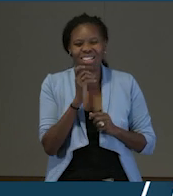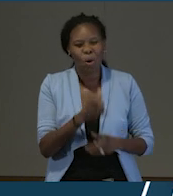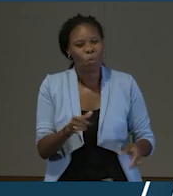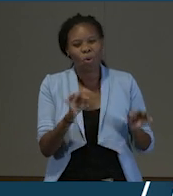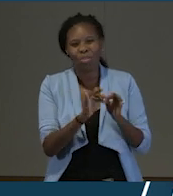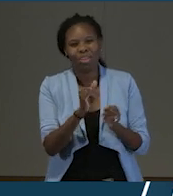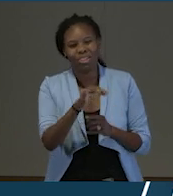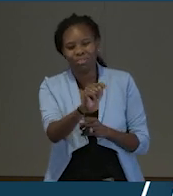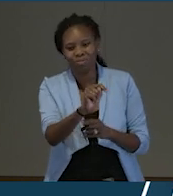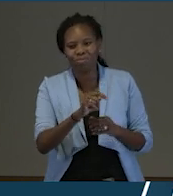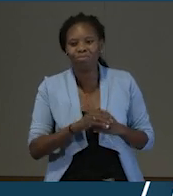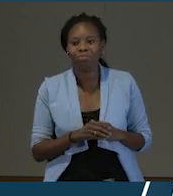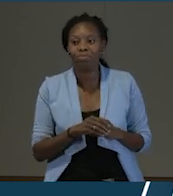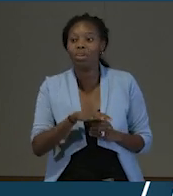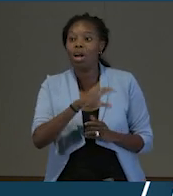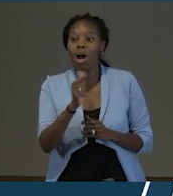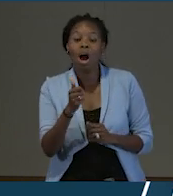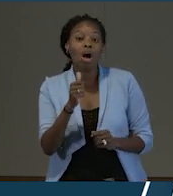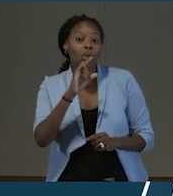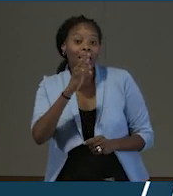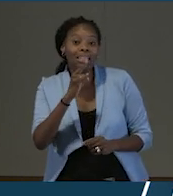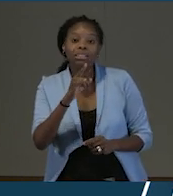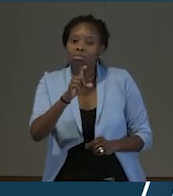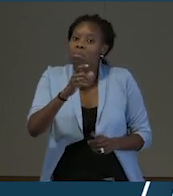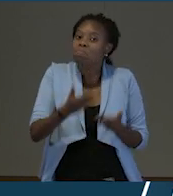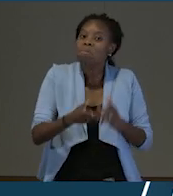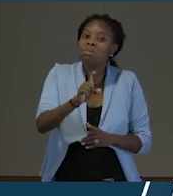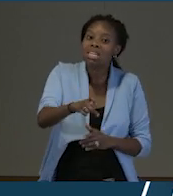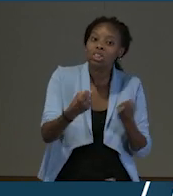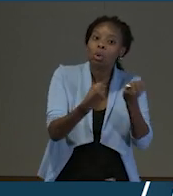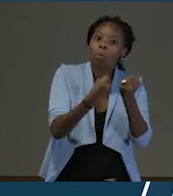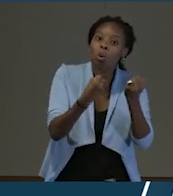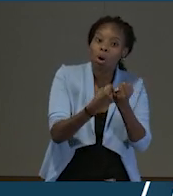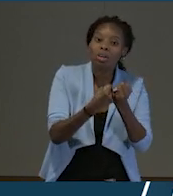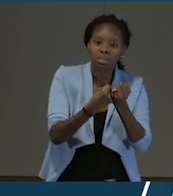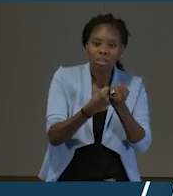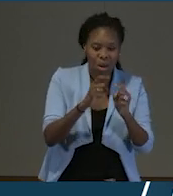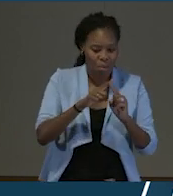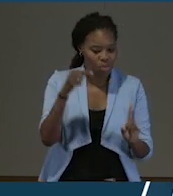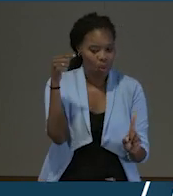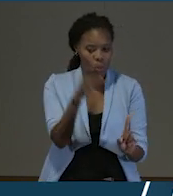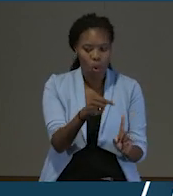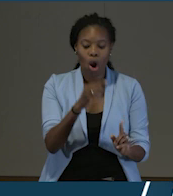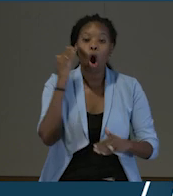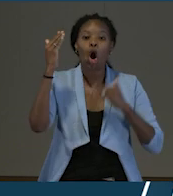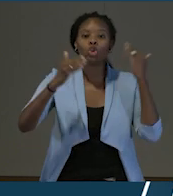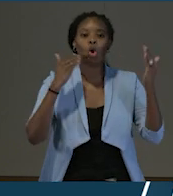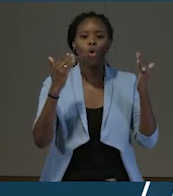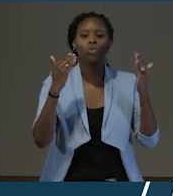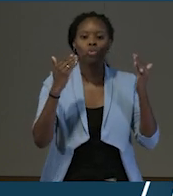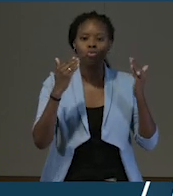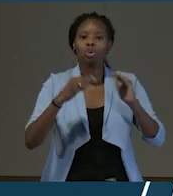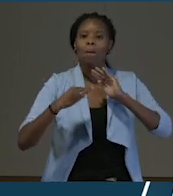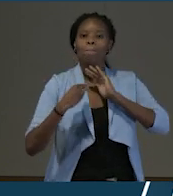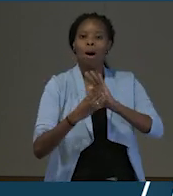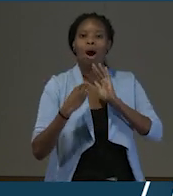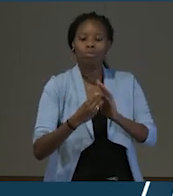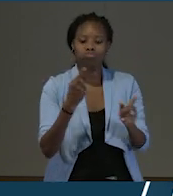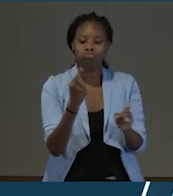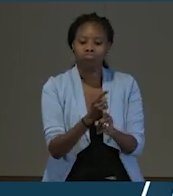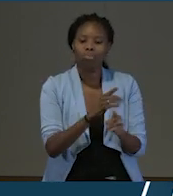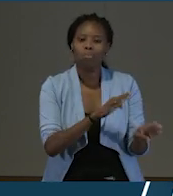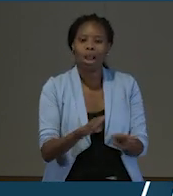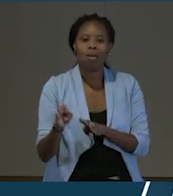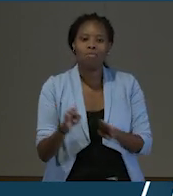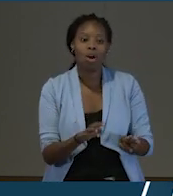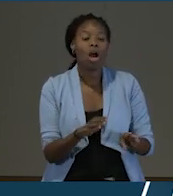Other children may need that extra support, but it's important that we're still modeling that self-regulation as you're providing that support. Sometimes it's just